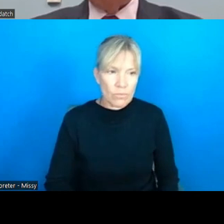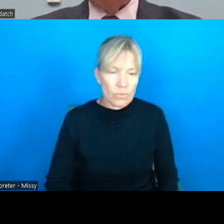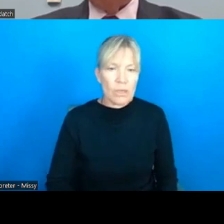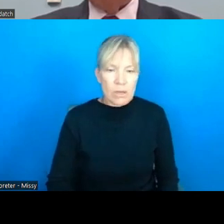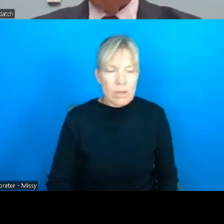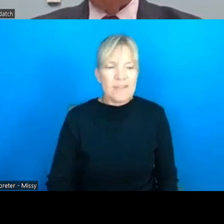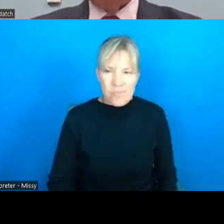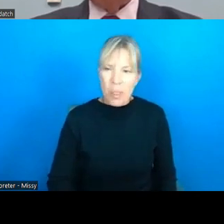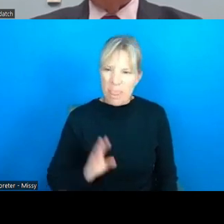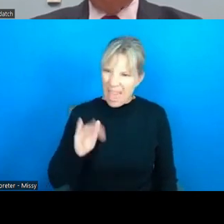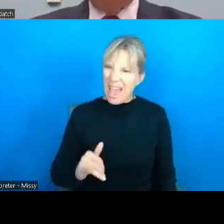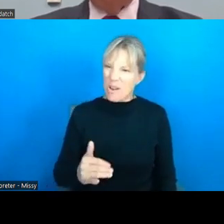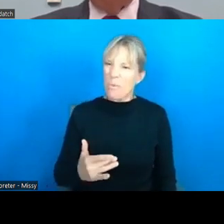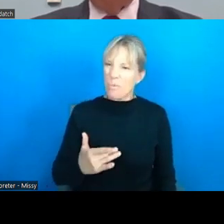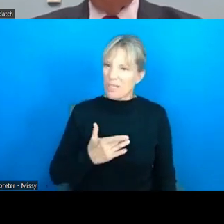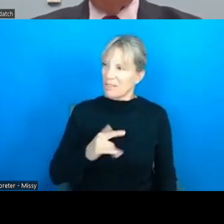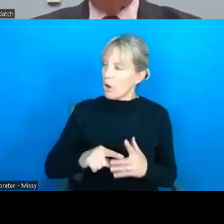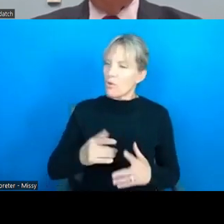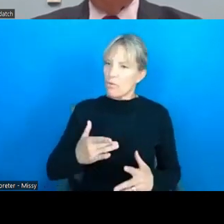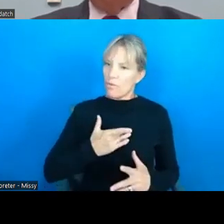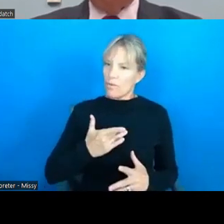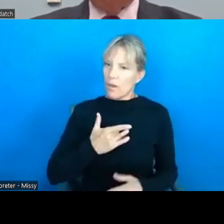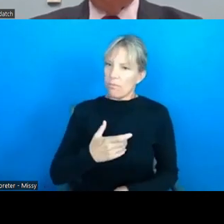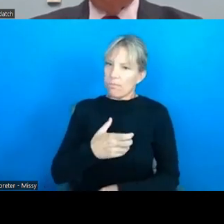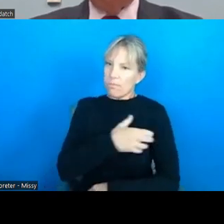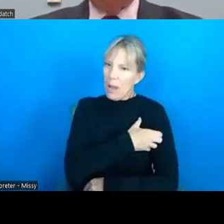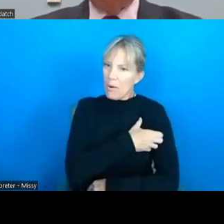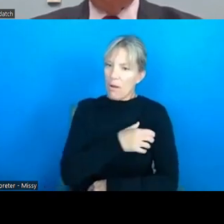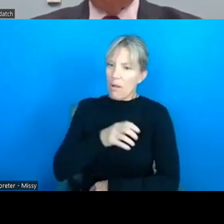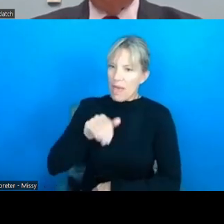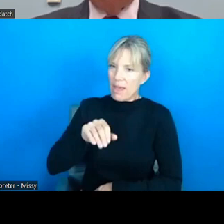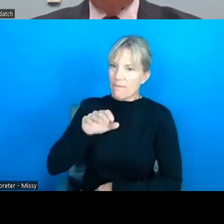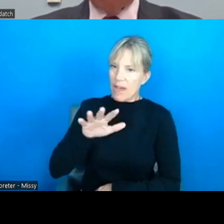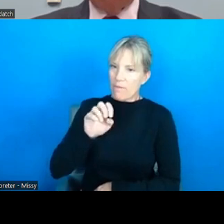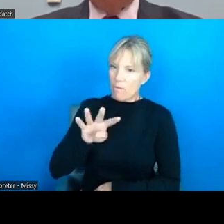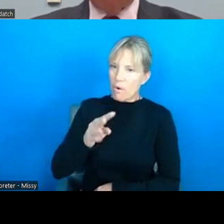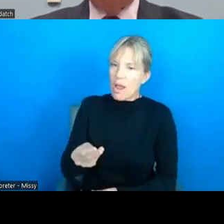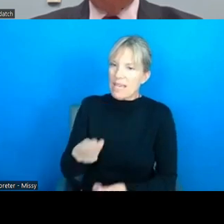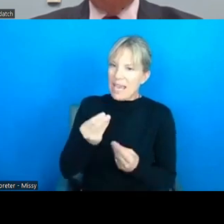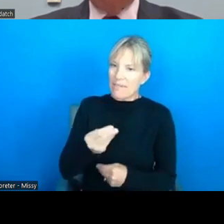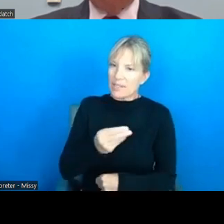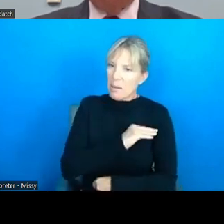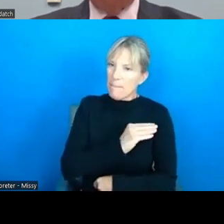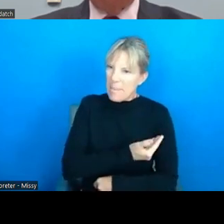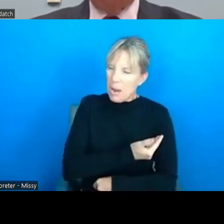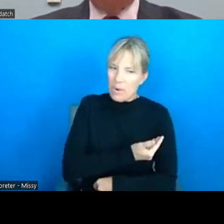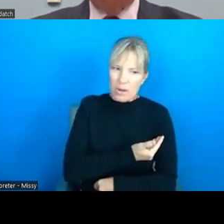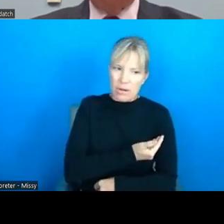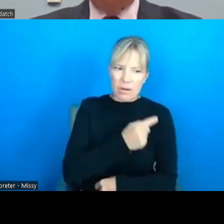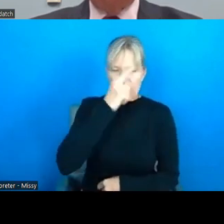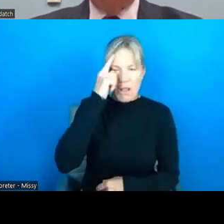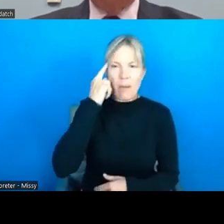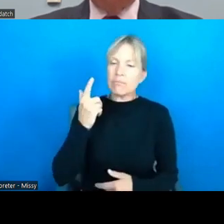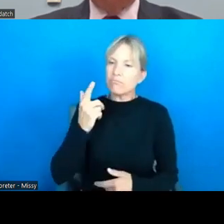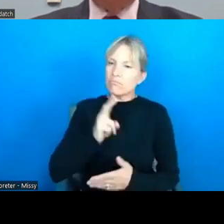our power. 504 gave us power. 504 has made colleges and universities